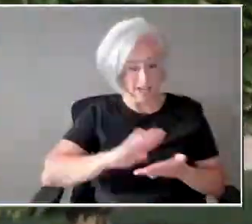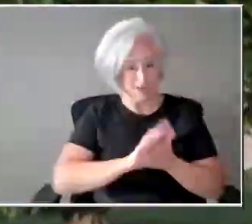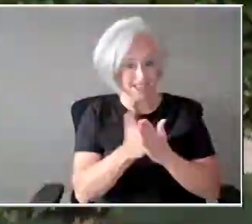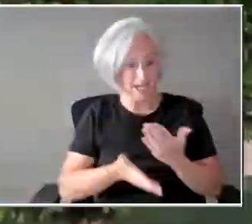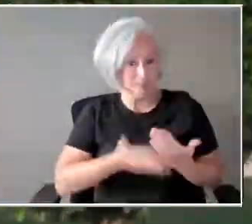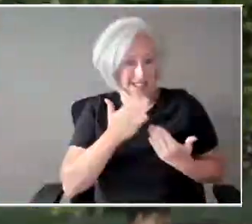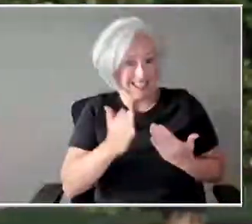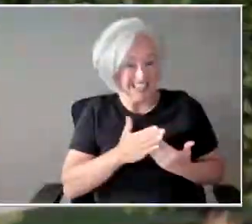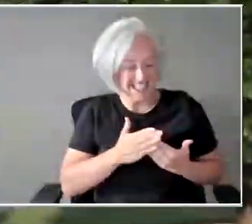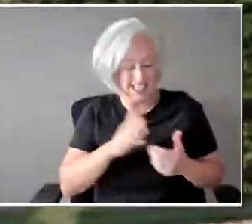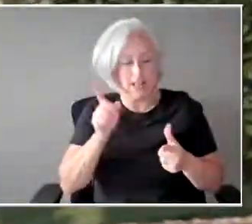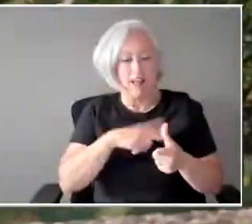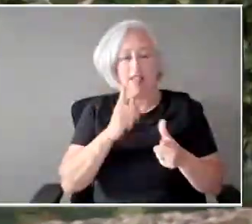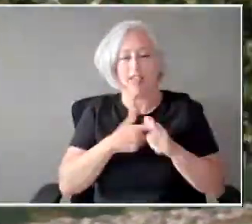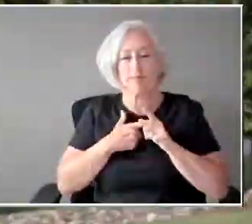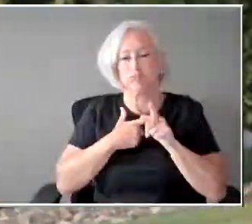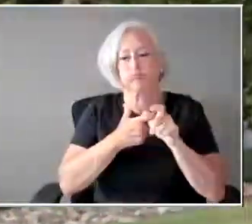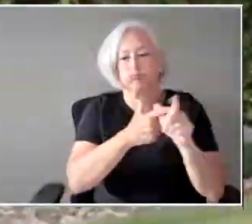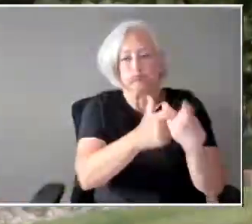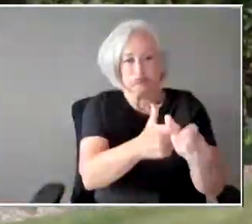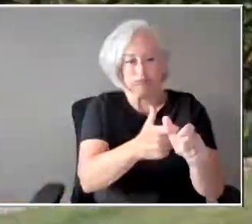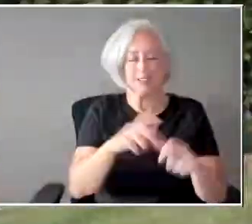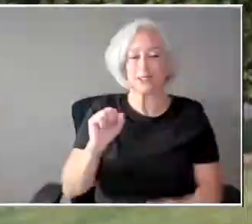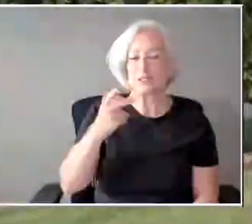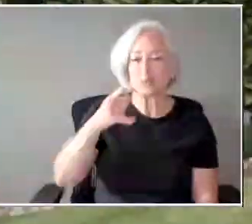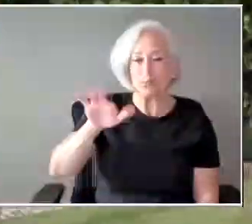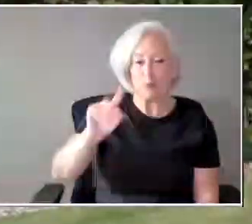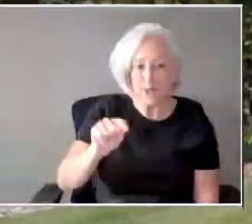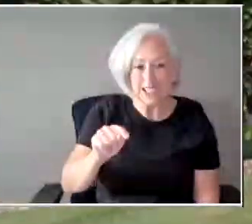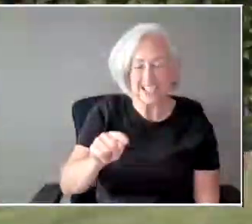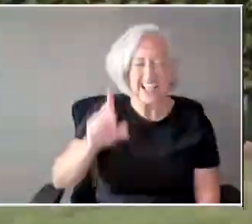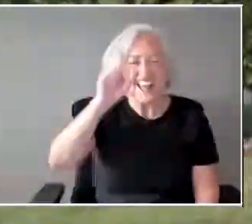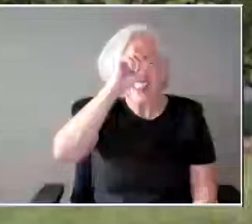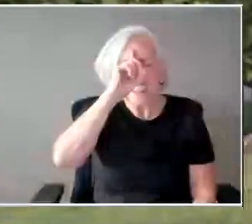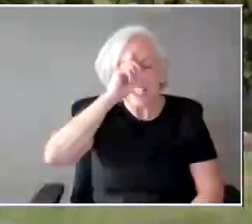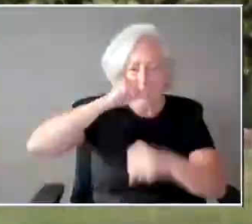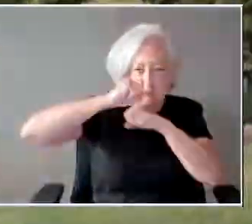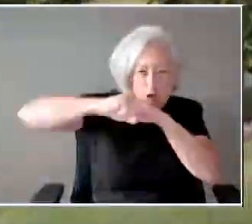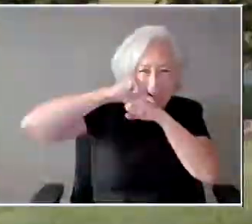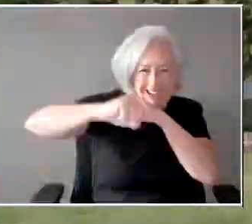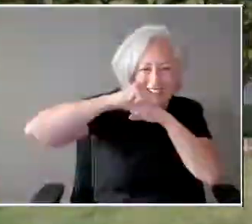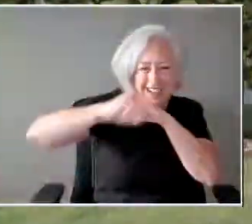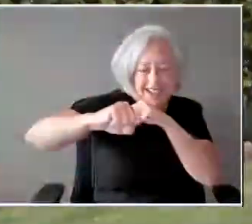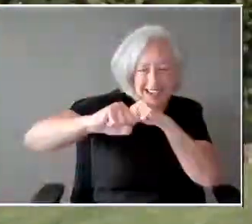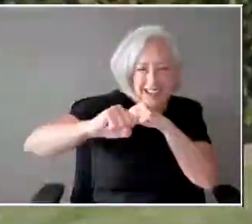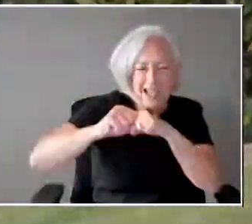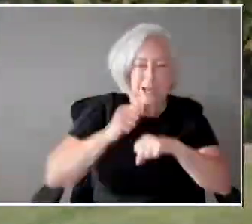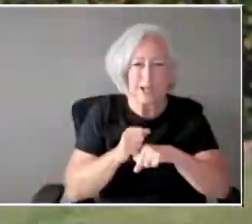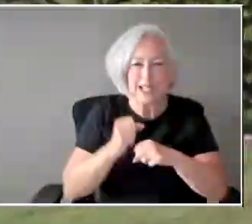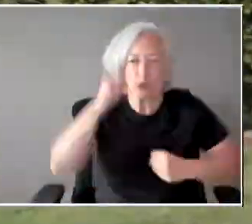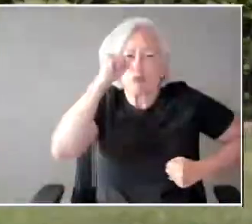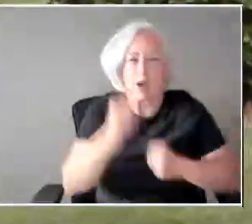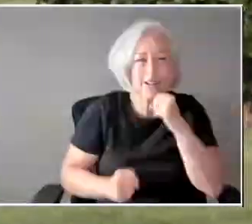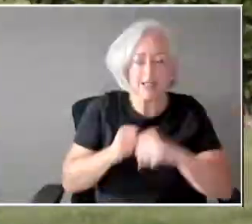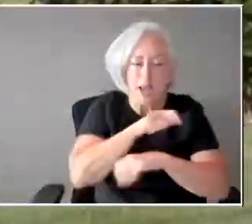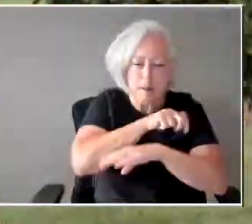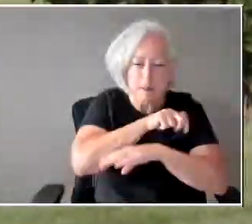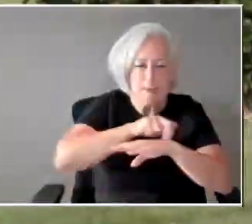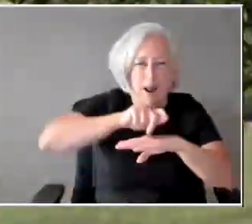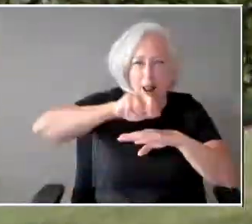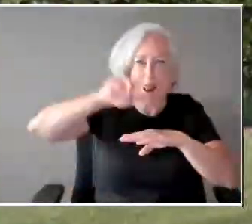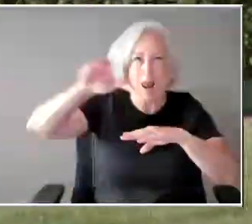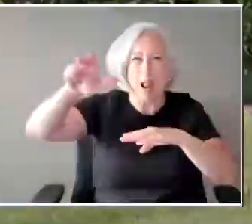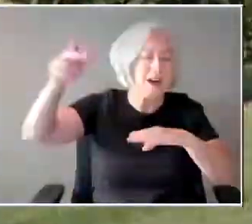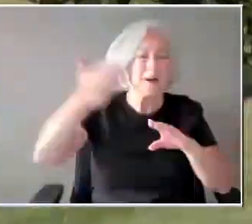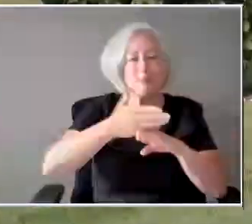like Rocky IV when he's like running up the hill before he's going to go fight the Russian? Oh yeah, we need like that using soundtrack. his true, you know what I mean? Yeah. That's why I always said that he